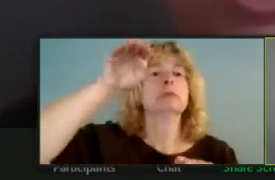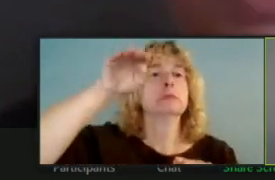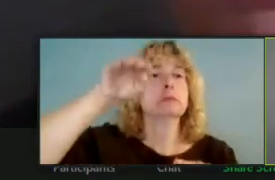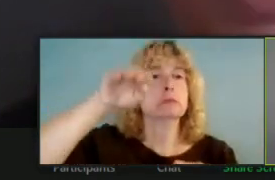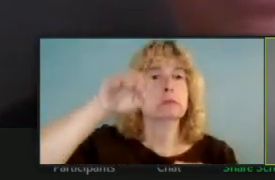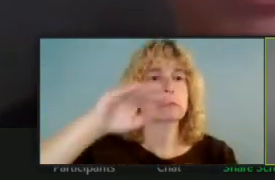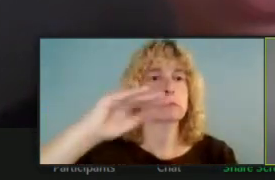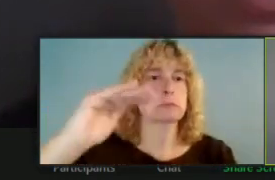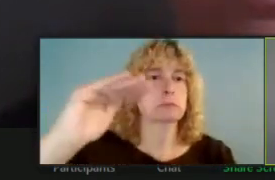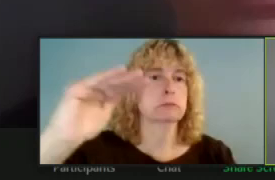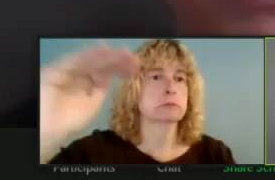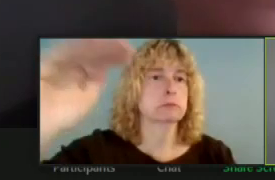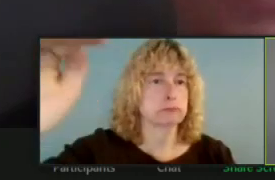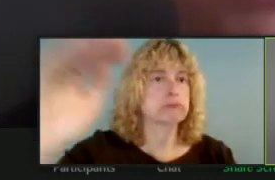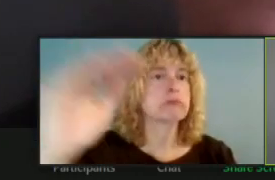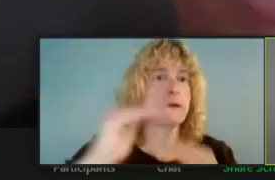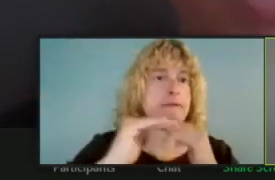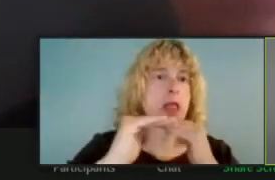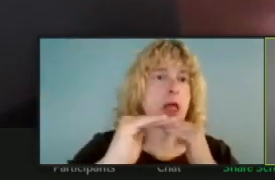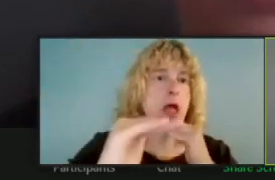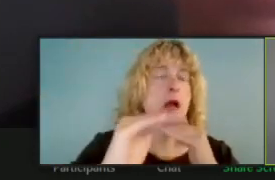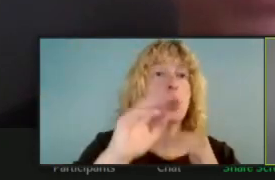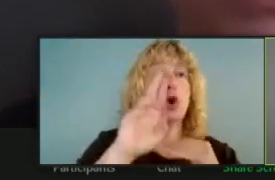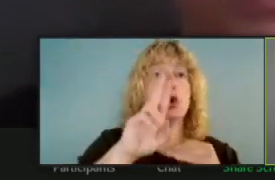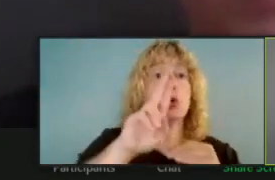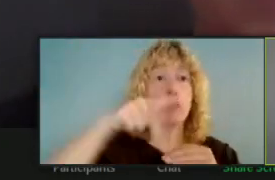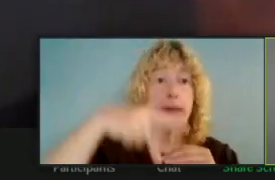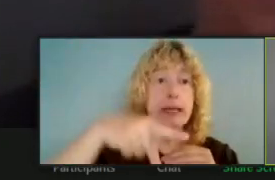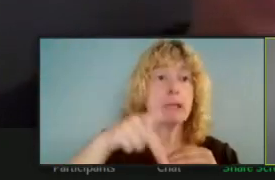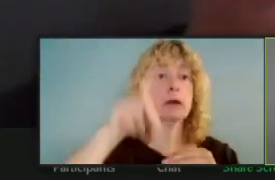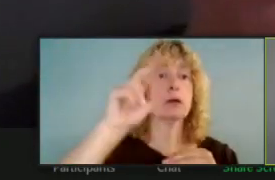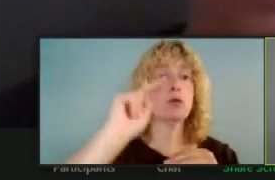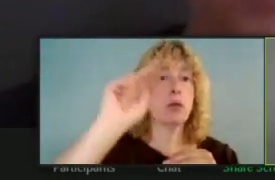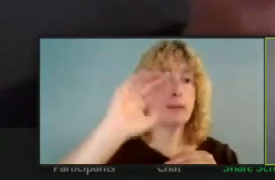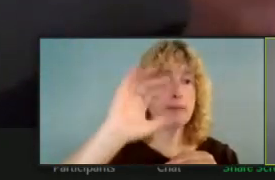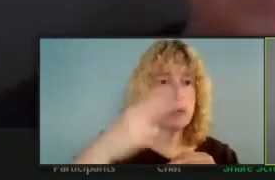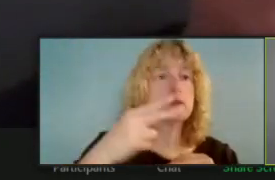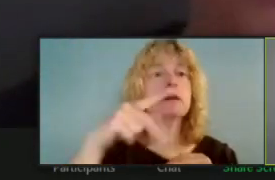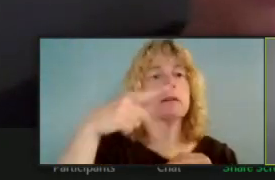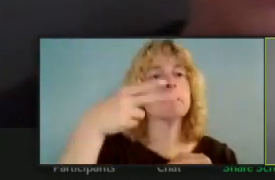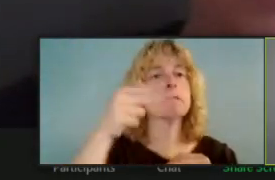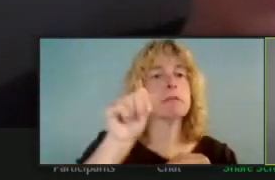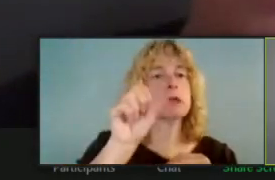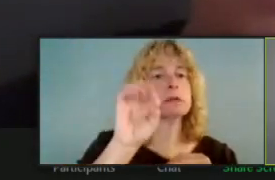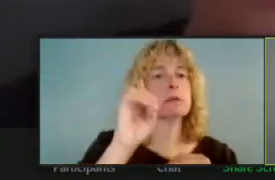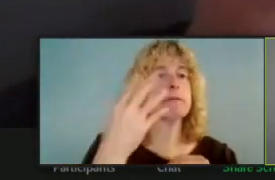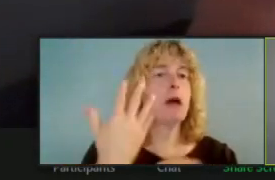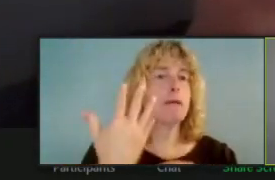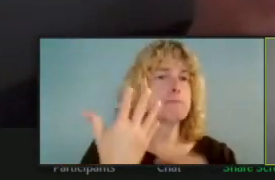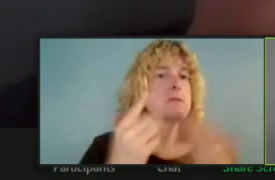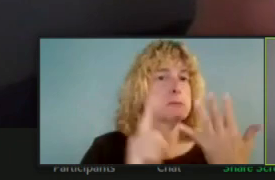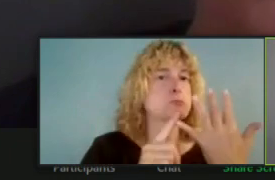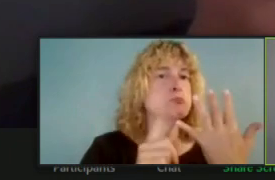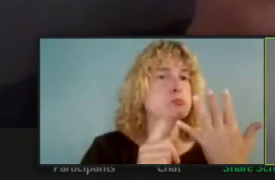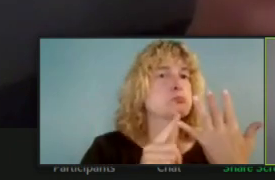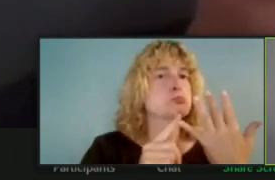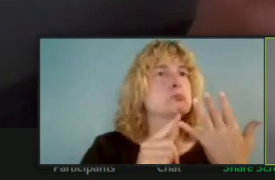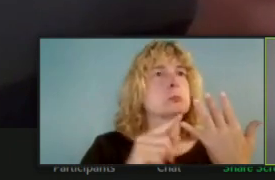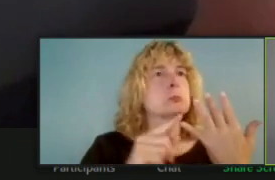Northern Michigan being able to go into phase 5, the rest of the state being pretty stable